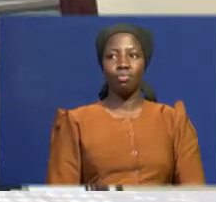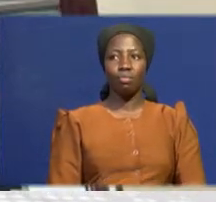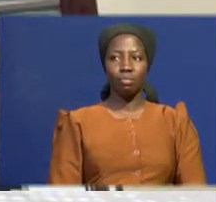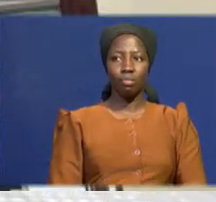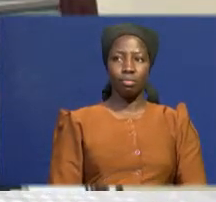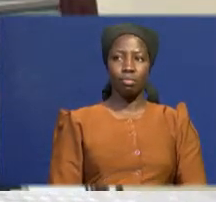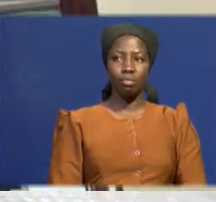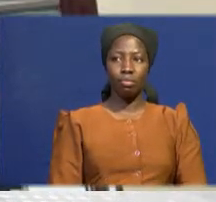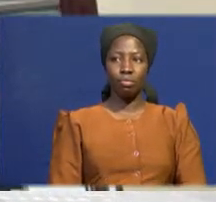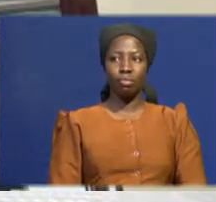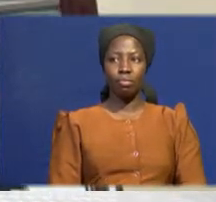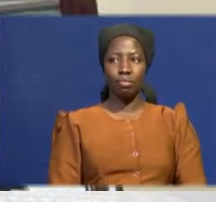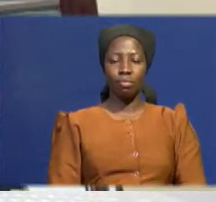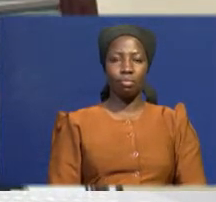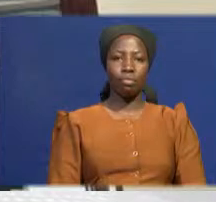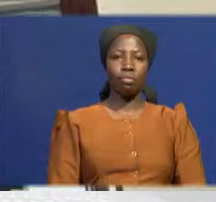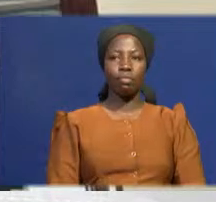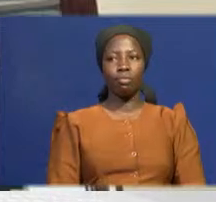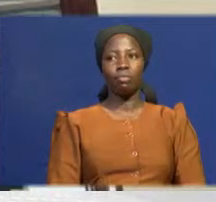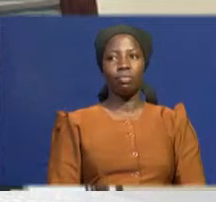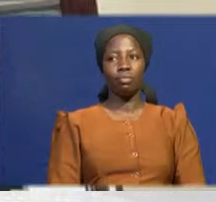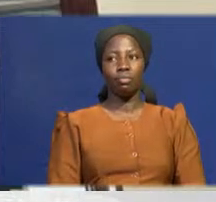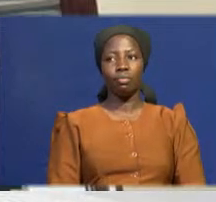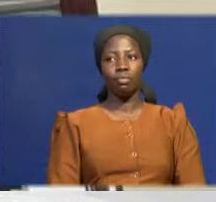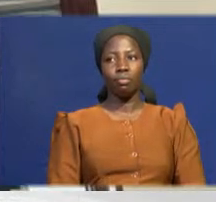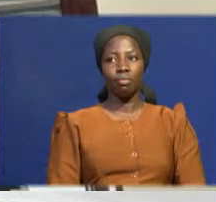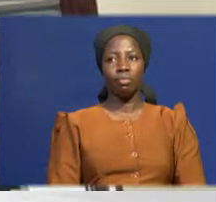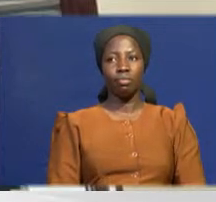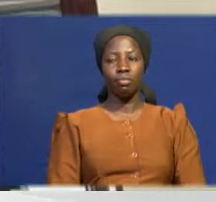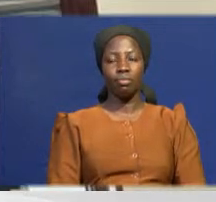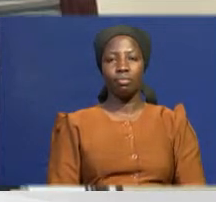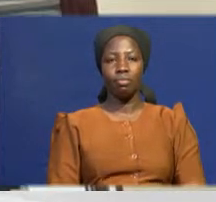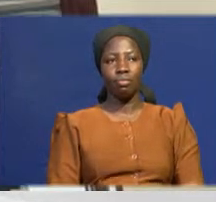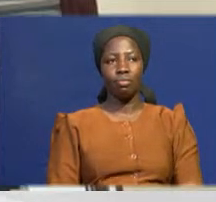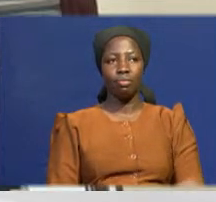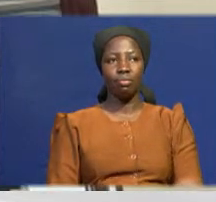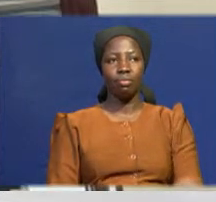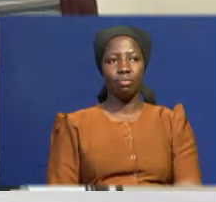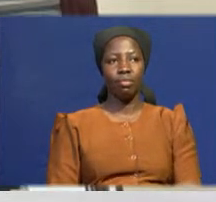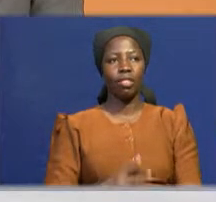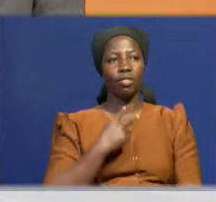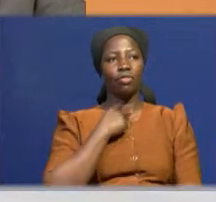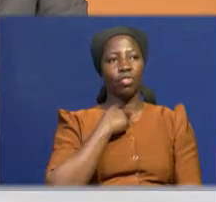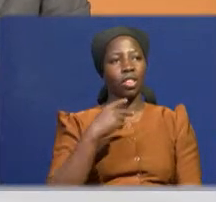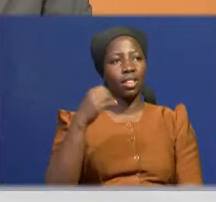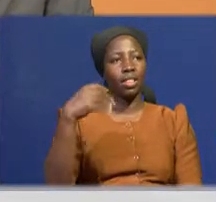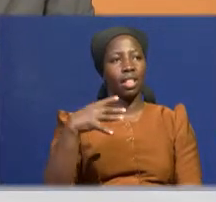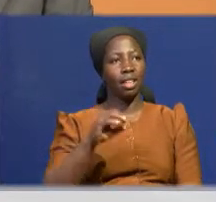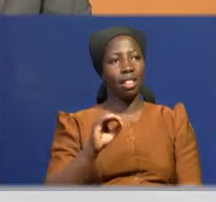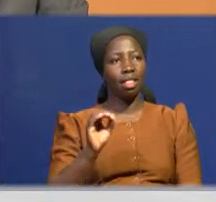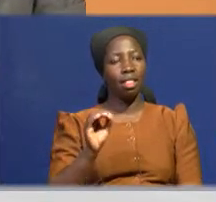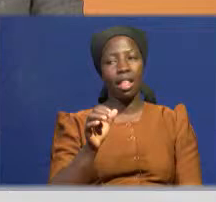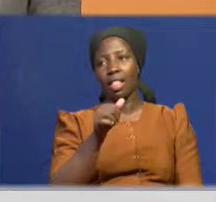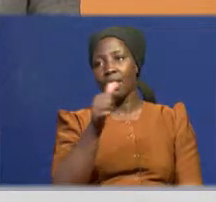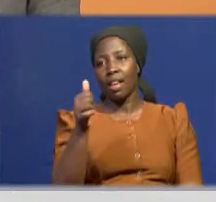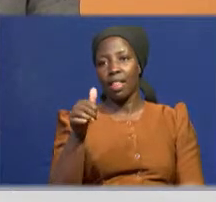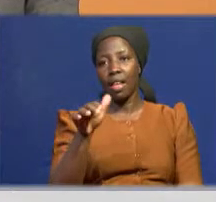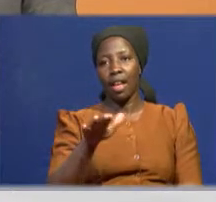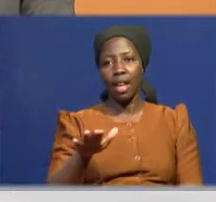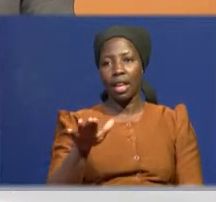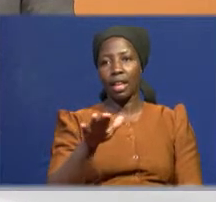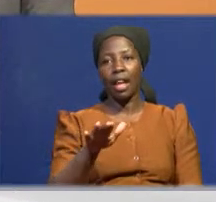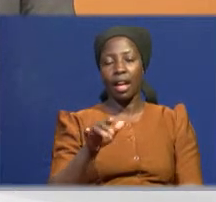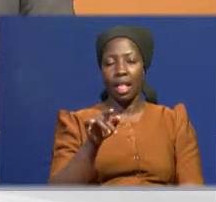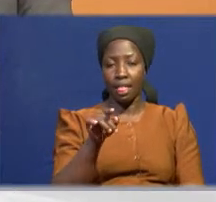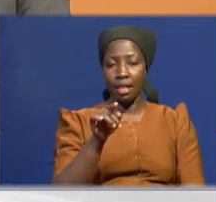the Hyundai drivers, as well as some of the locals who need your interest. So the other aspect of it, and